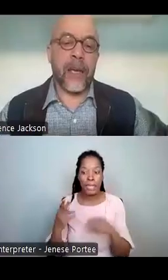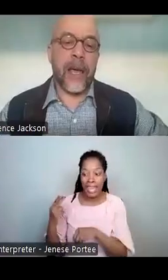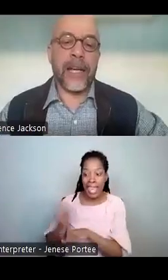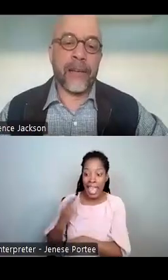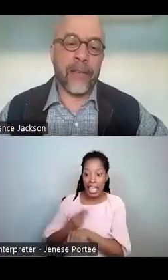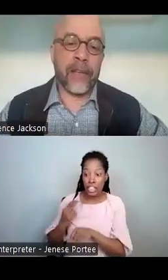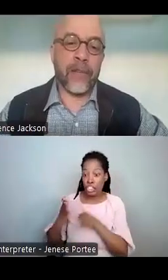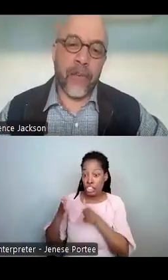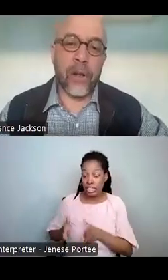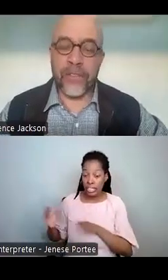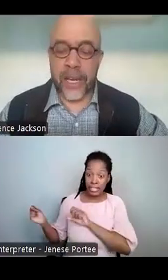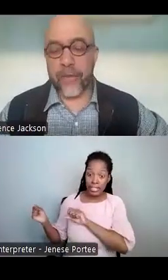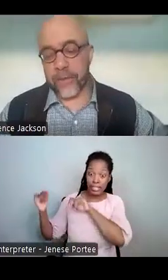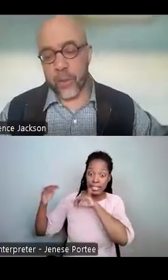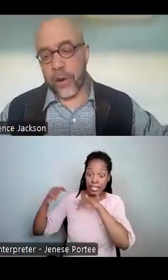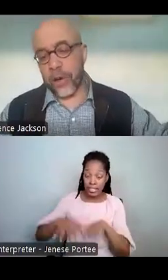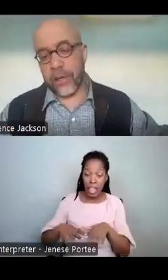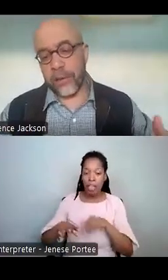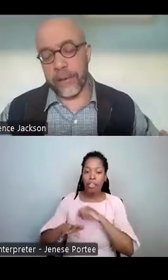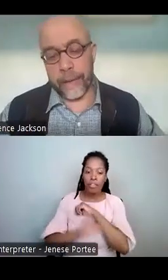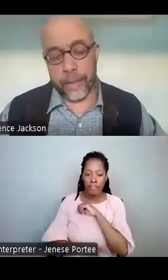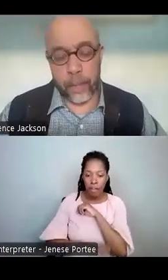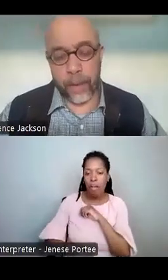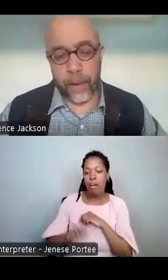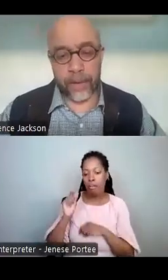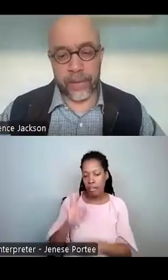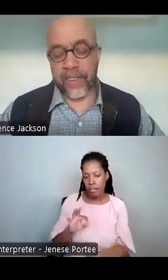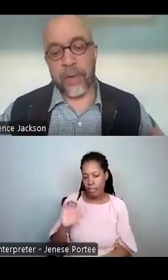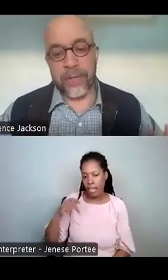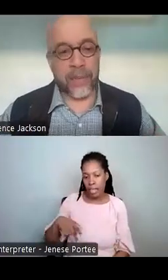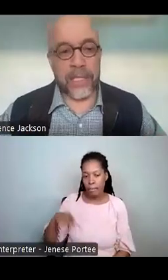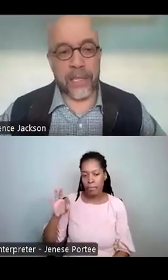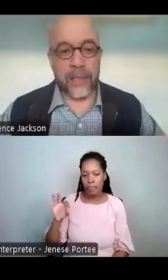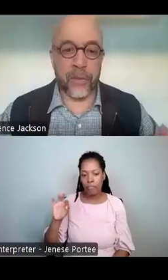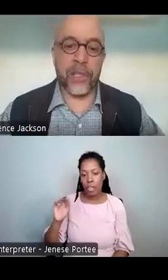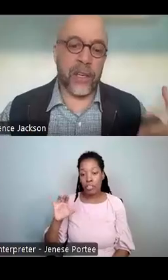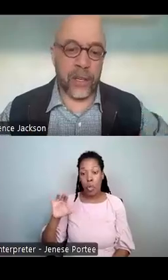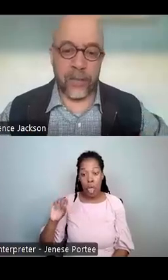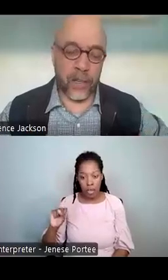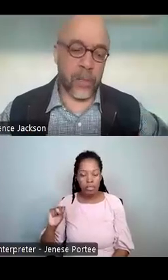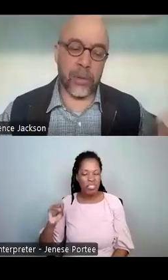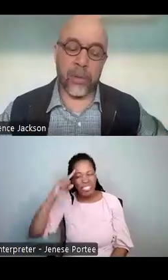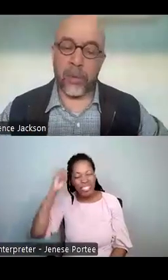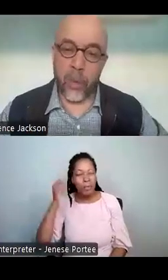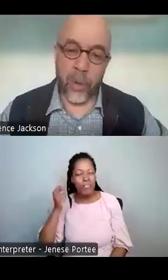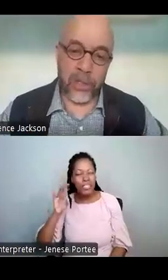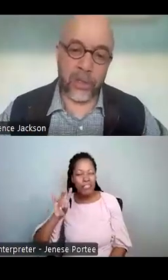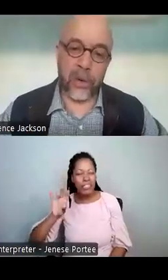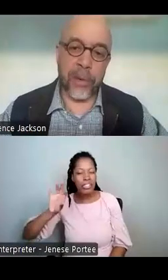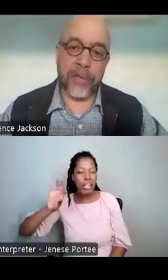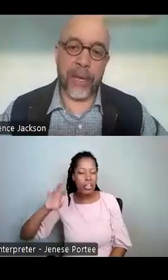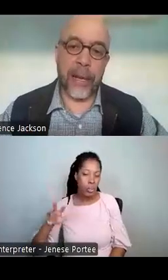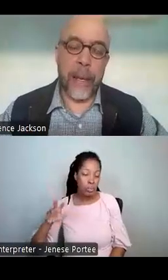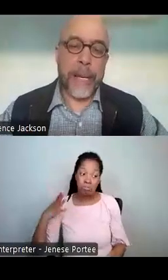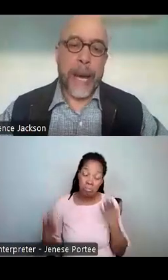coming in the fall of Cap Francois in the summer of 1793, and maybe there'll be more to do